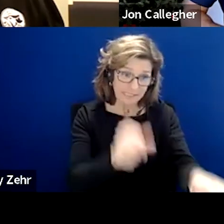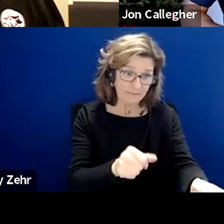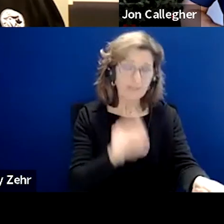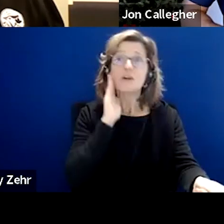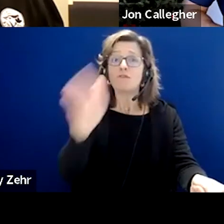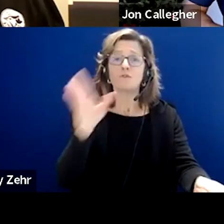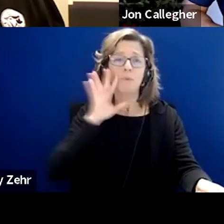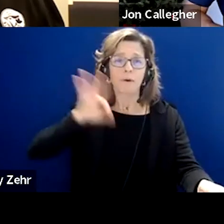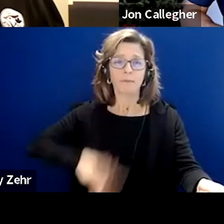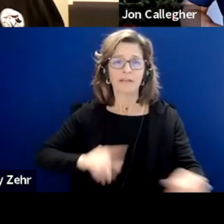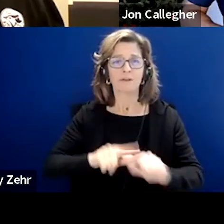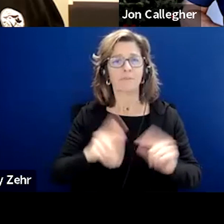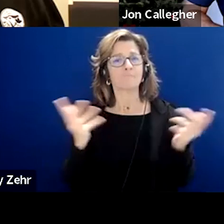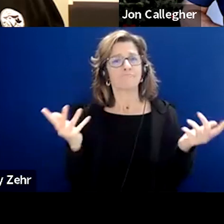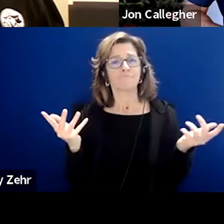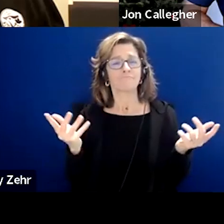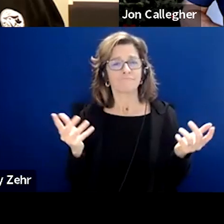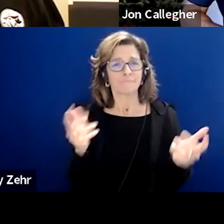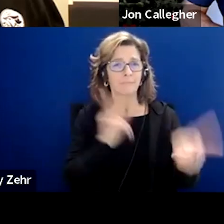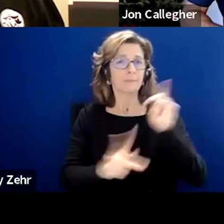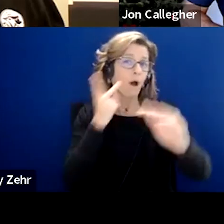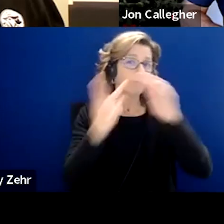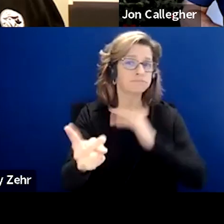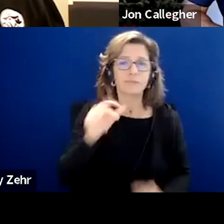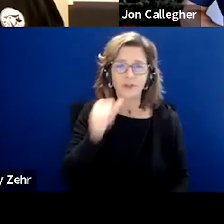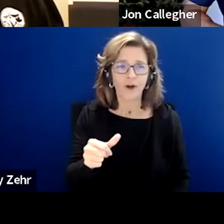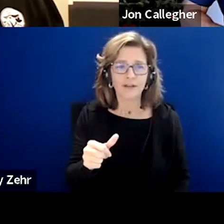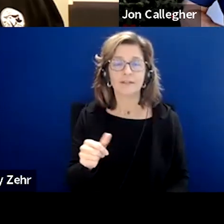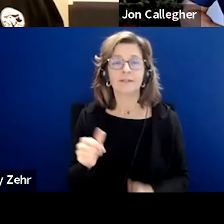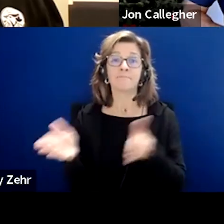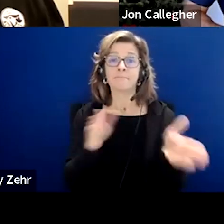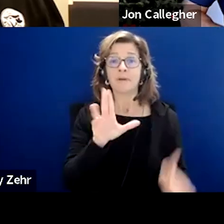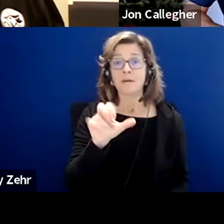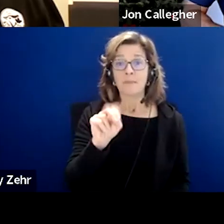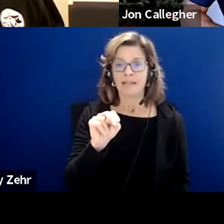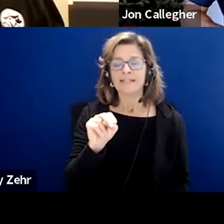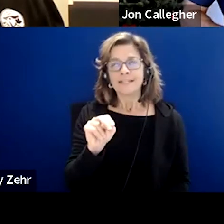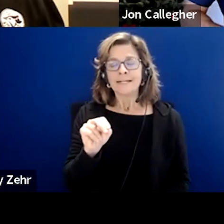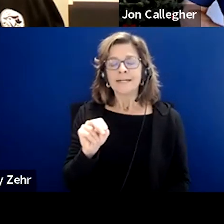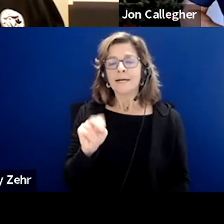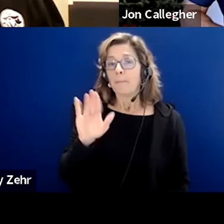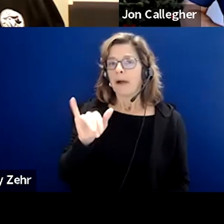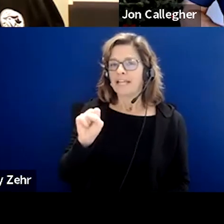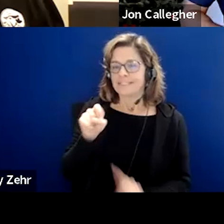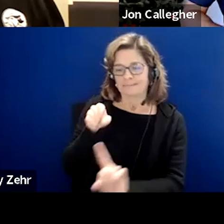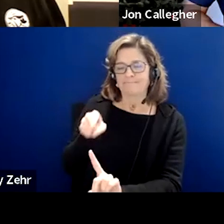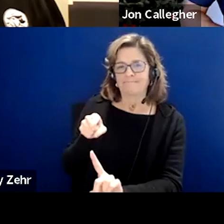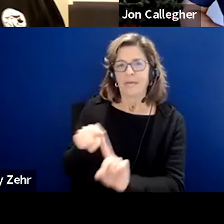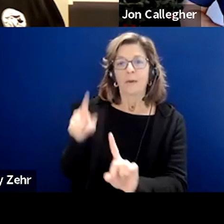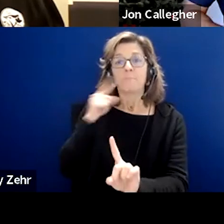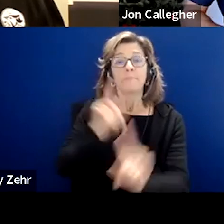general bias in business and that sort of thing, where the performance metric tends to take the front